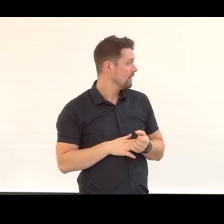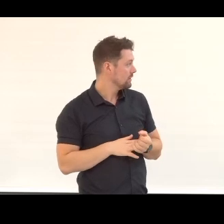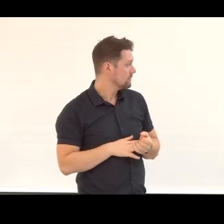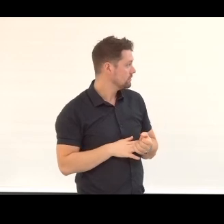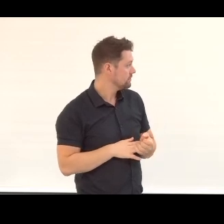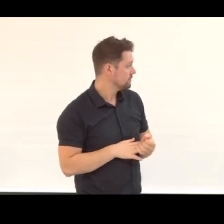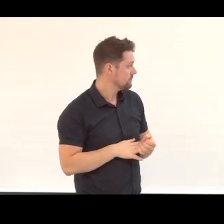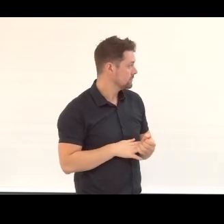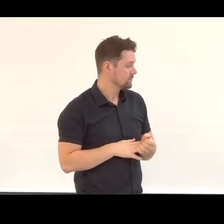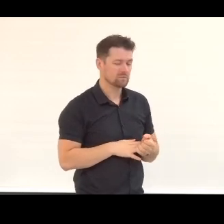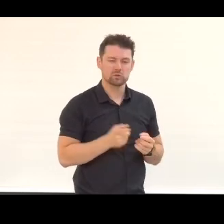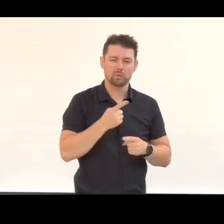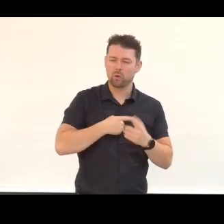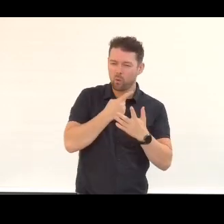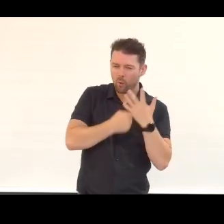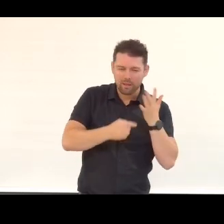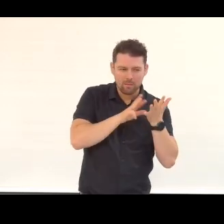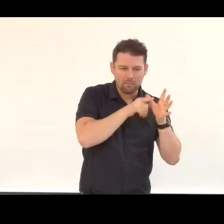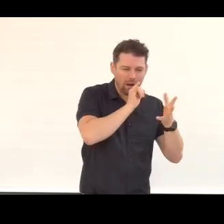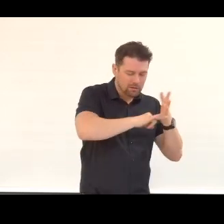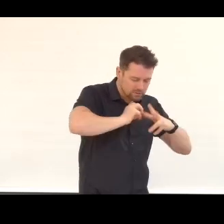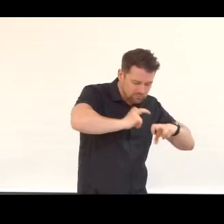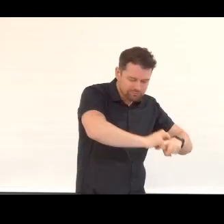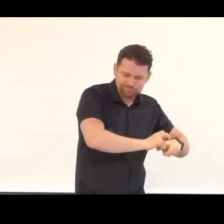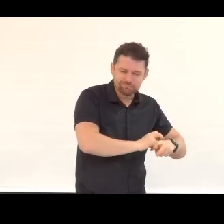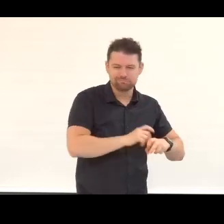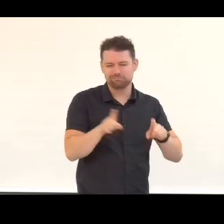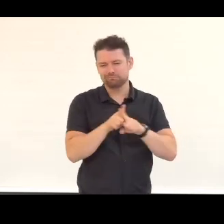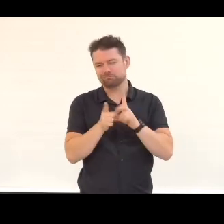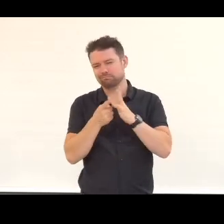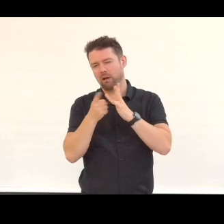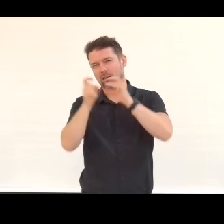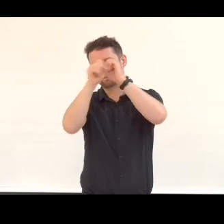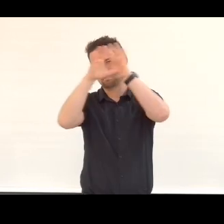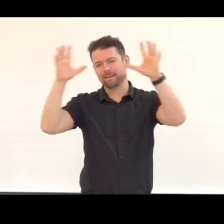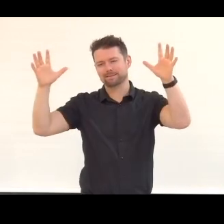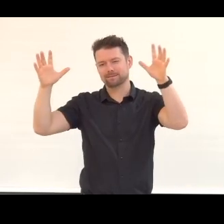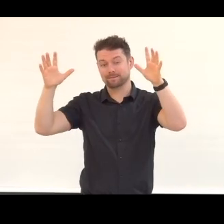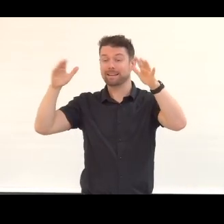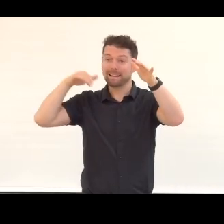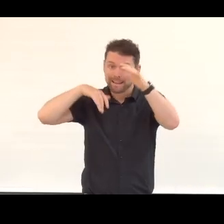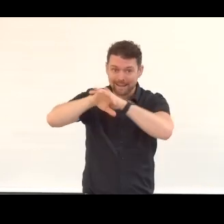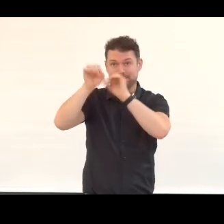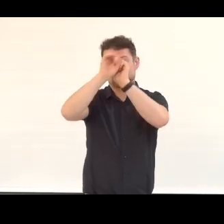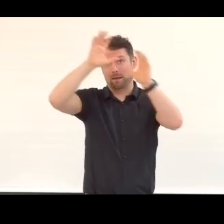give you an idea that we are not only doing Mars analog research, we are also doing space research in space.